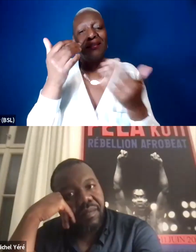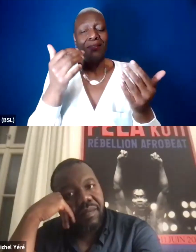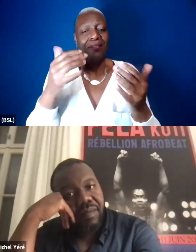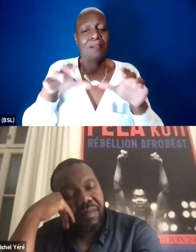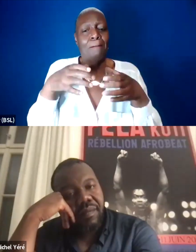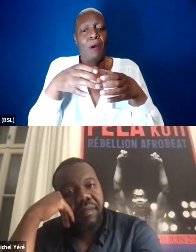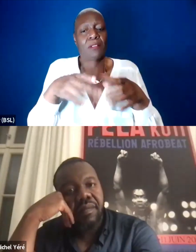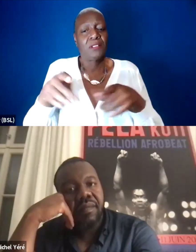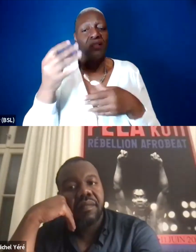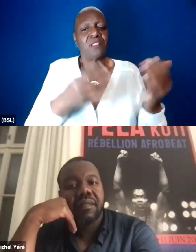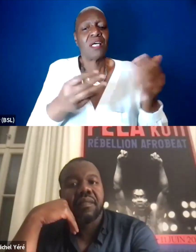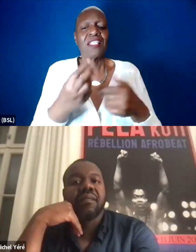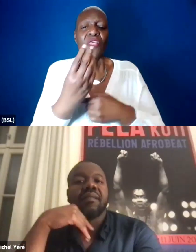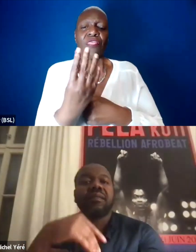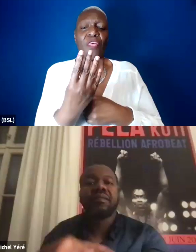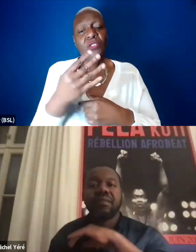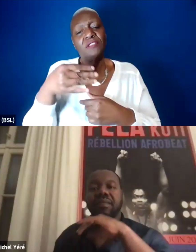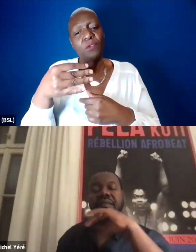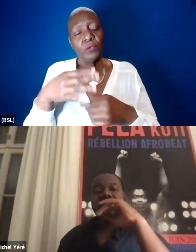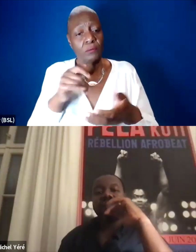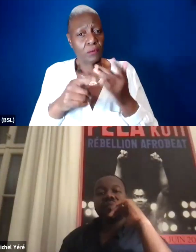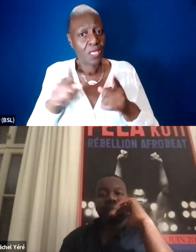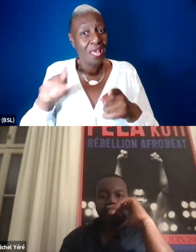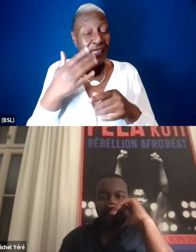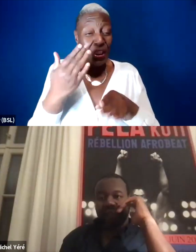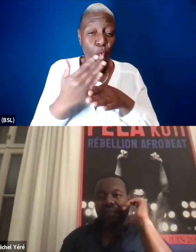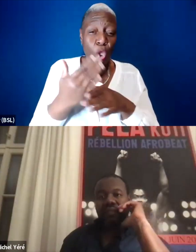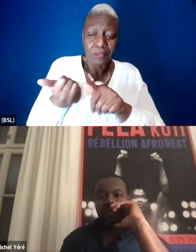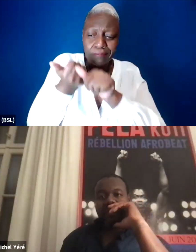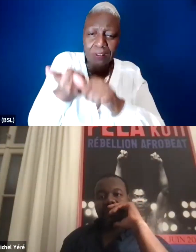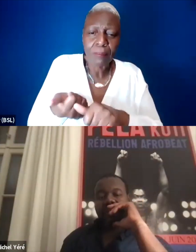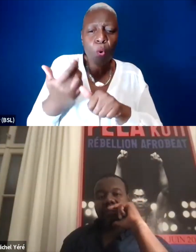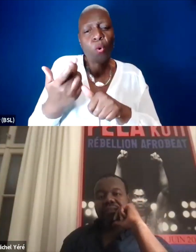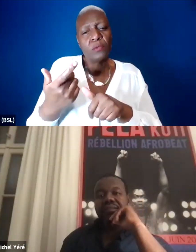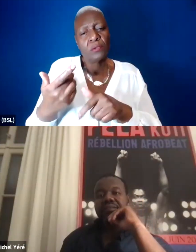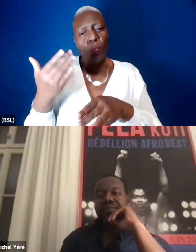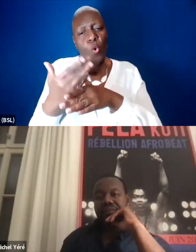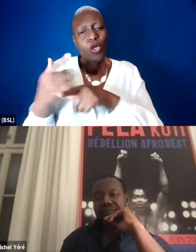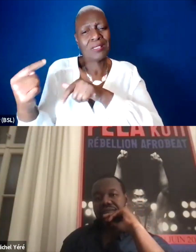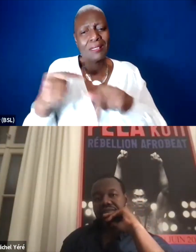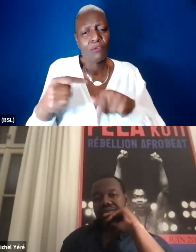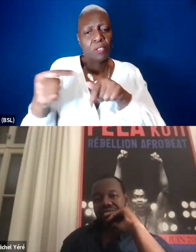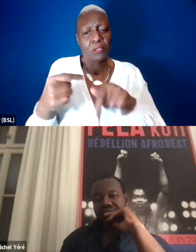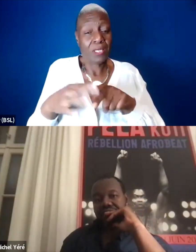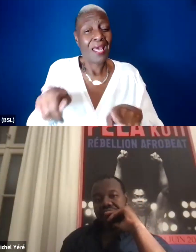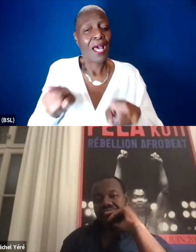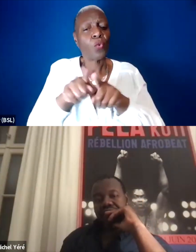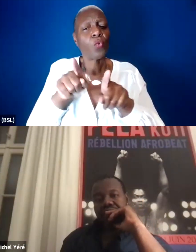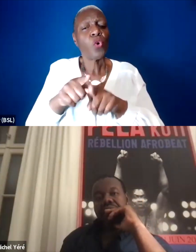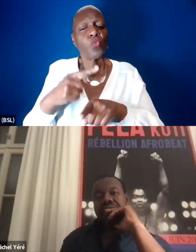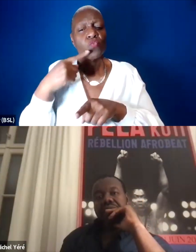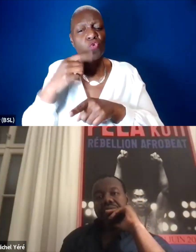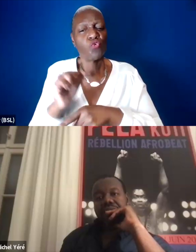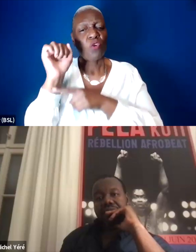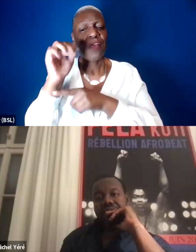and he works on behalf of immigrant workers in France and in support of Soviet Armenia. So at